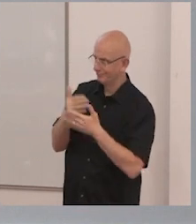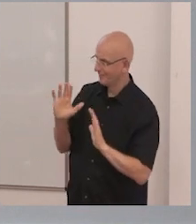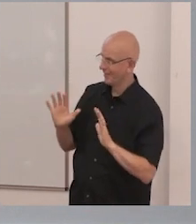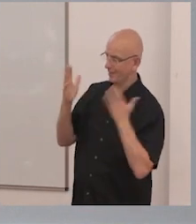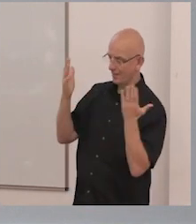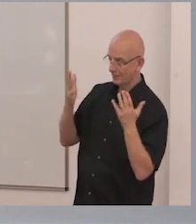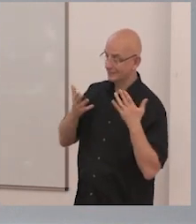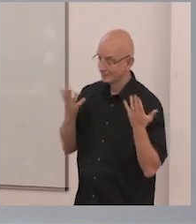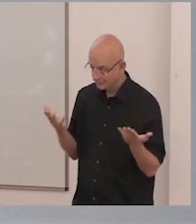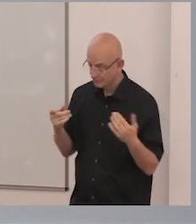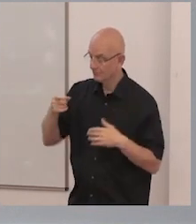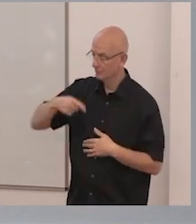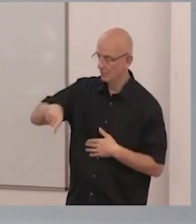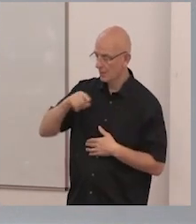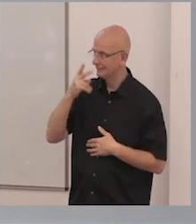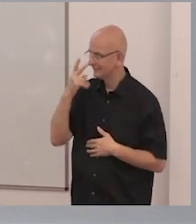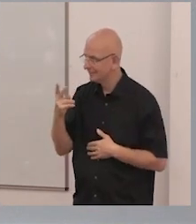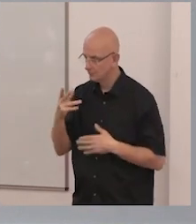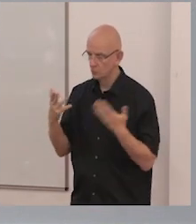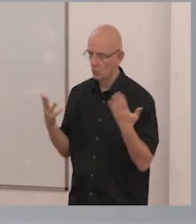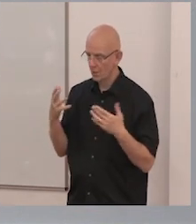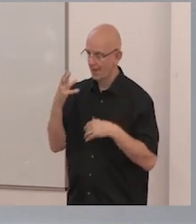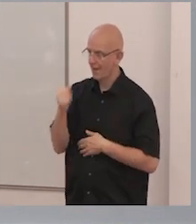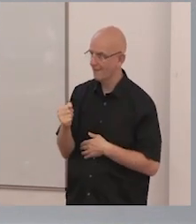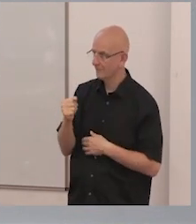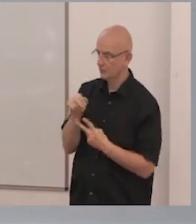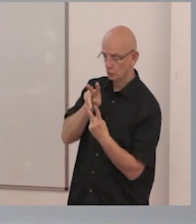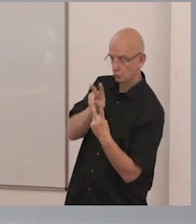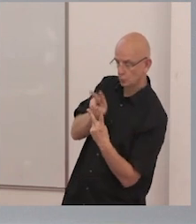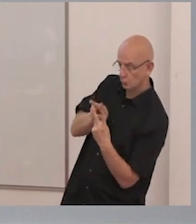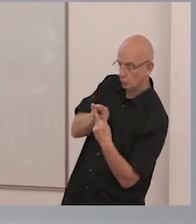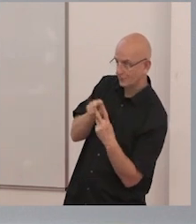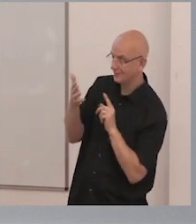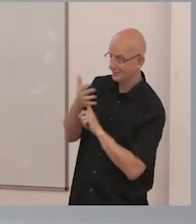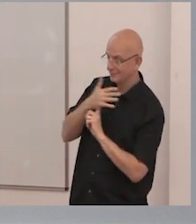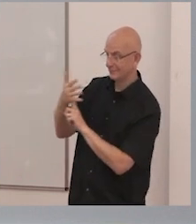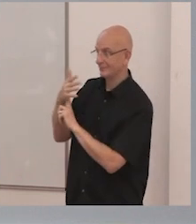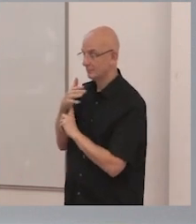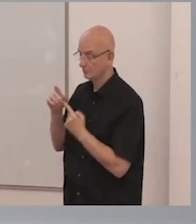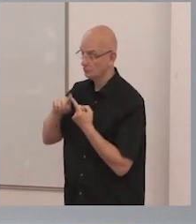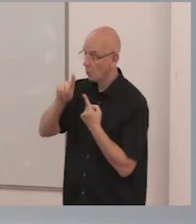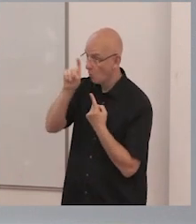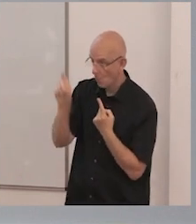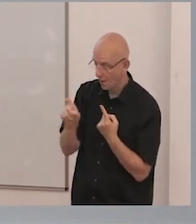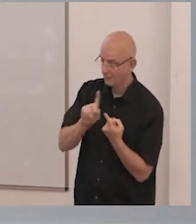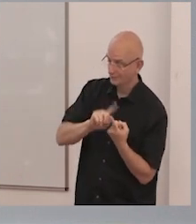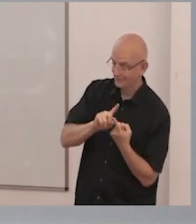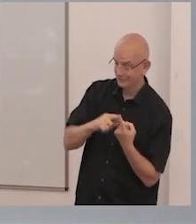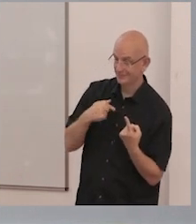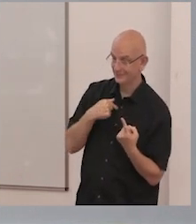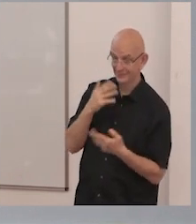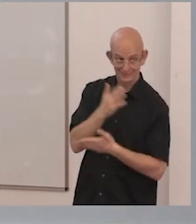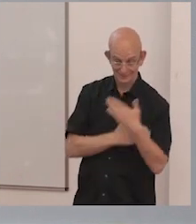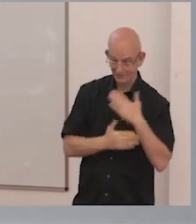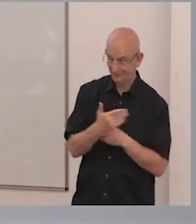of disability and on the grounds of age. But they also experience a distinct form